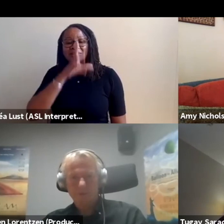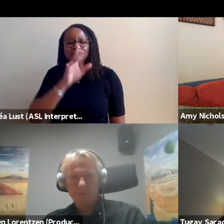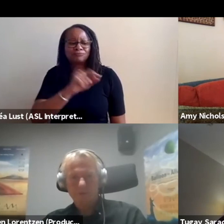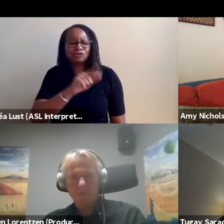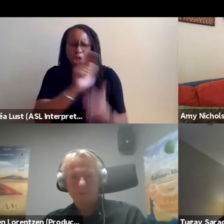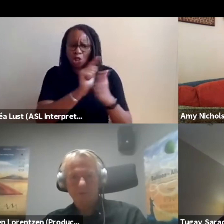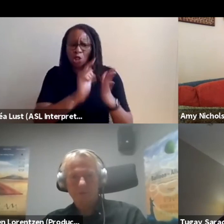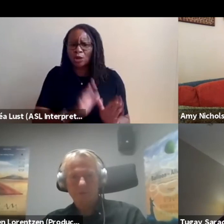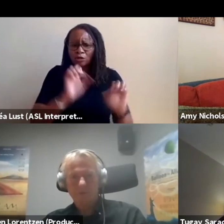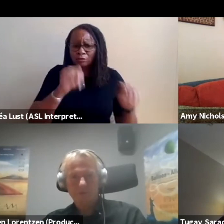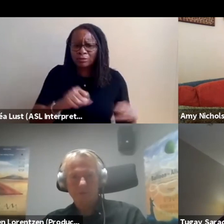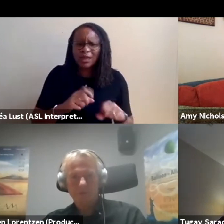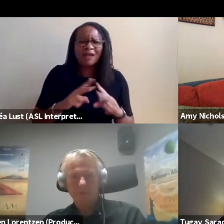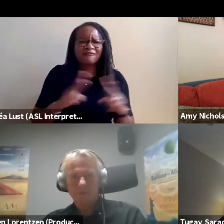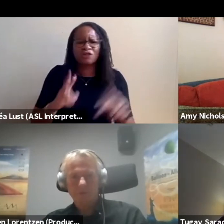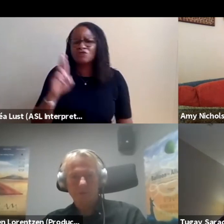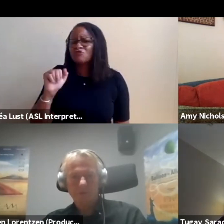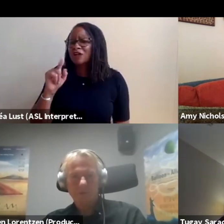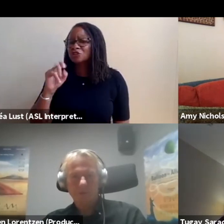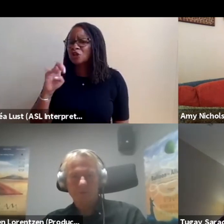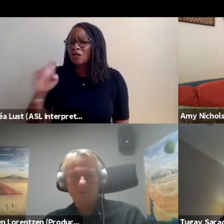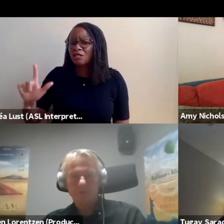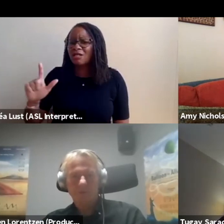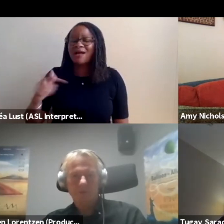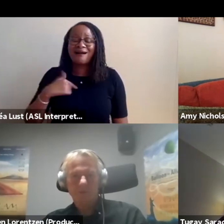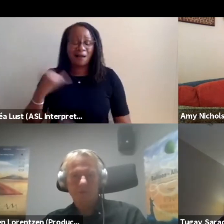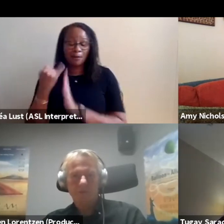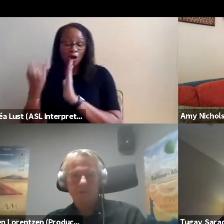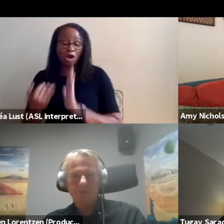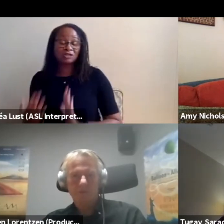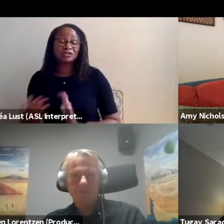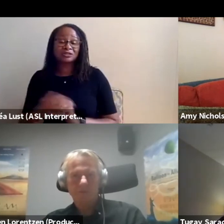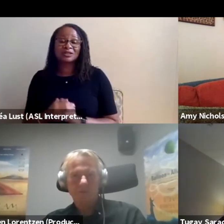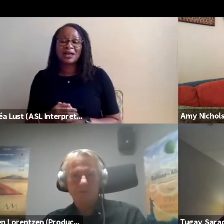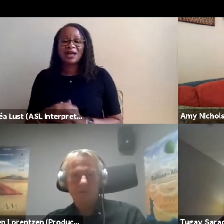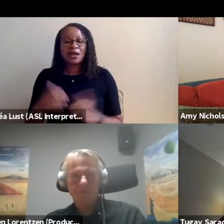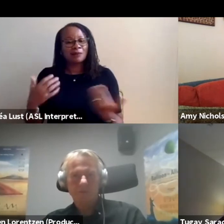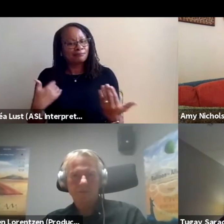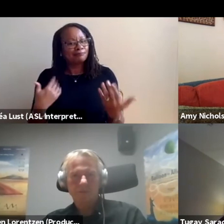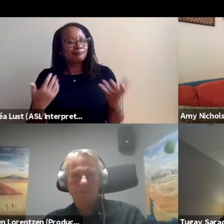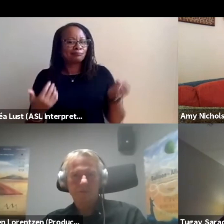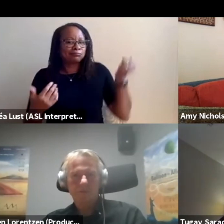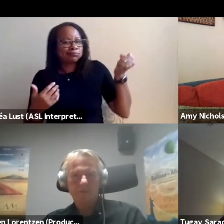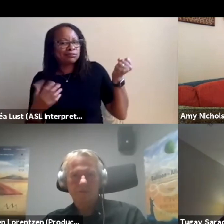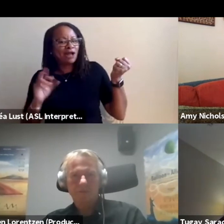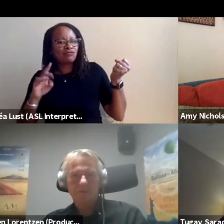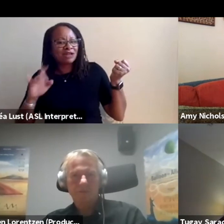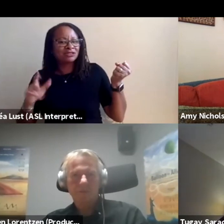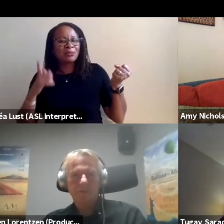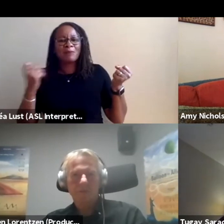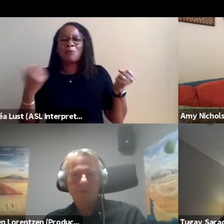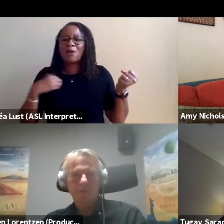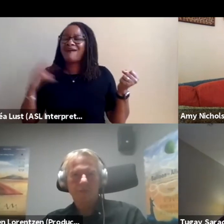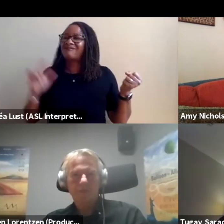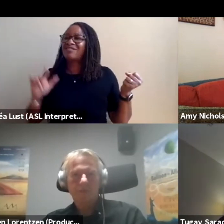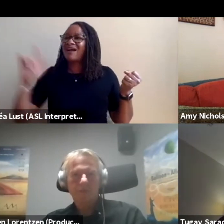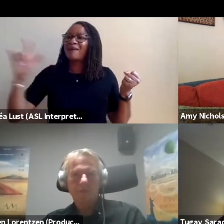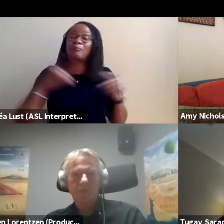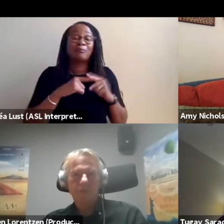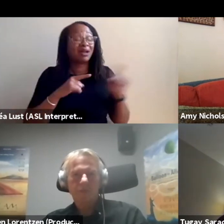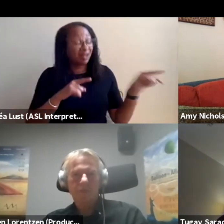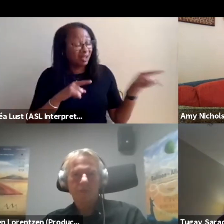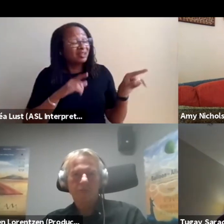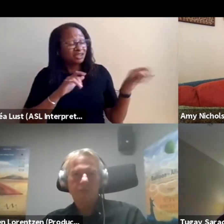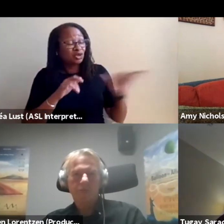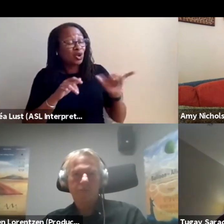she is very rational. I'm an artist, I have my rationality, but maybe I'm more flying, but she's an artist. I mean, we